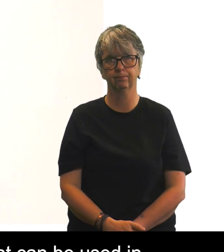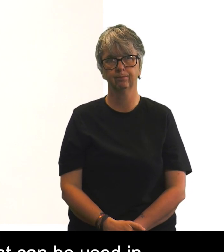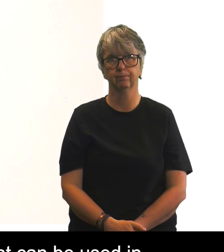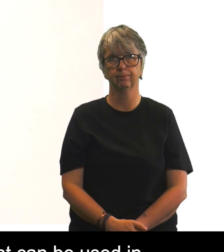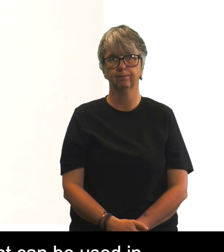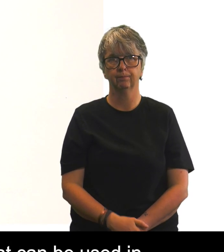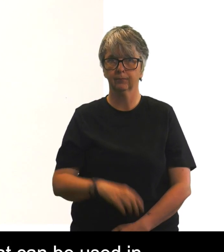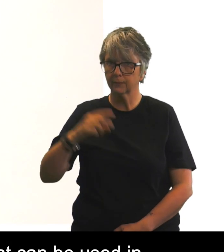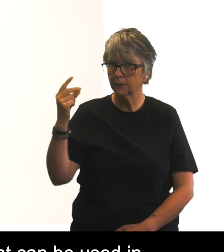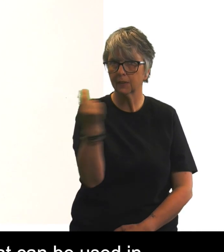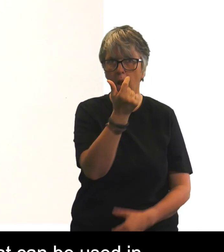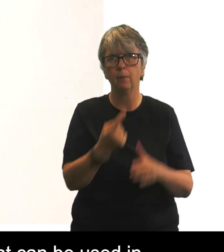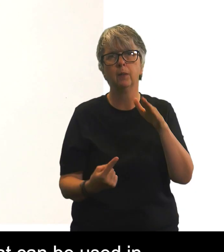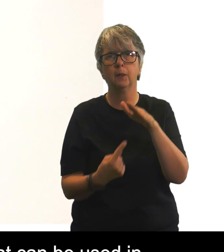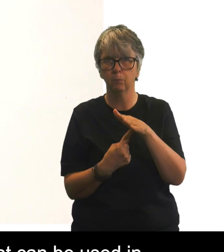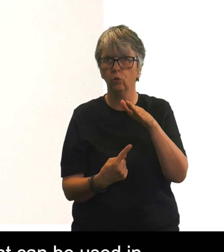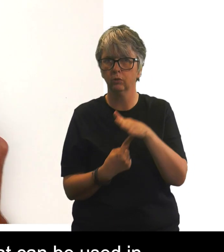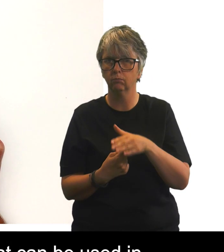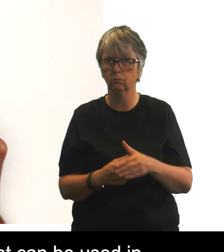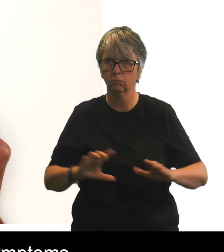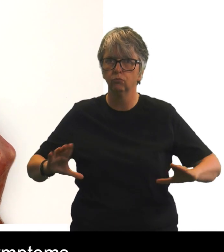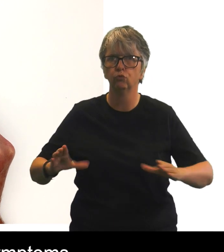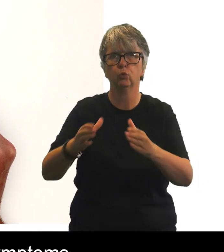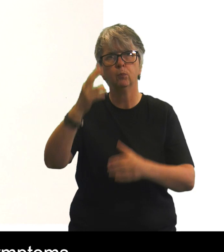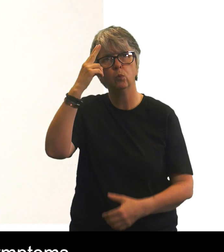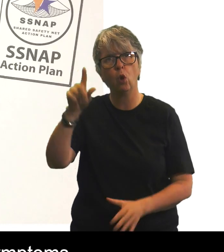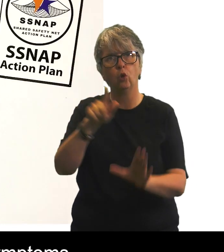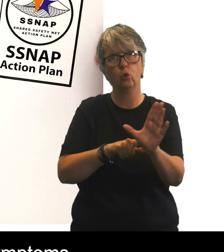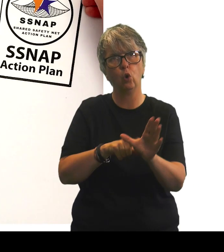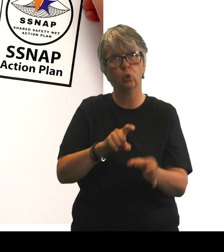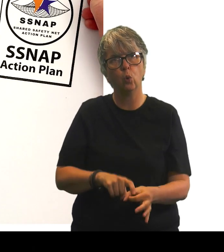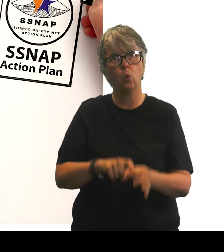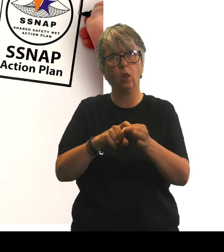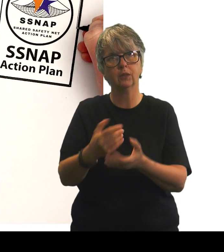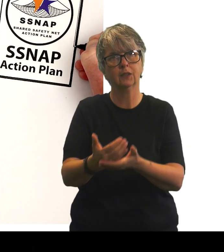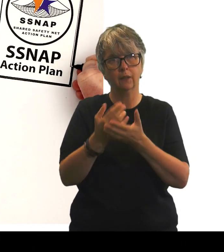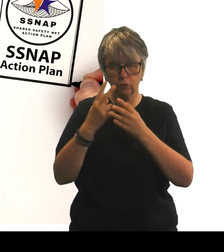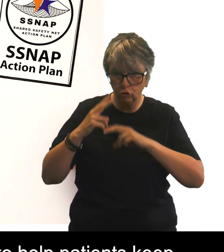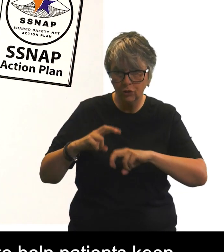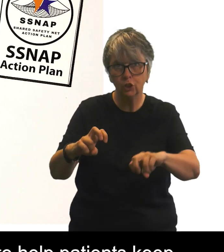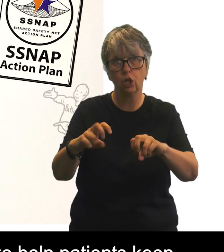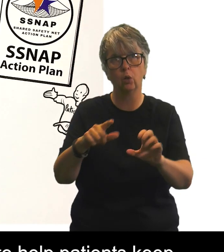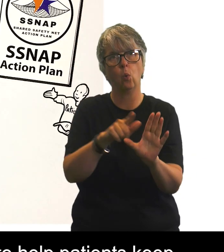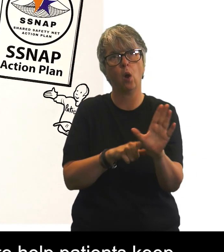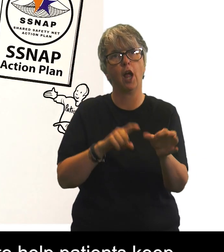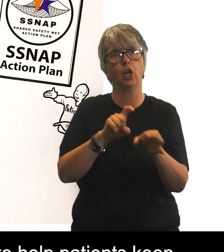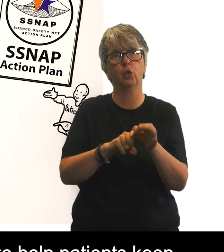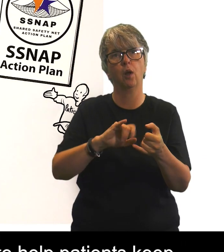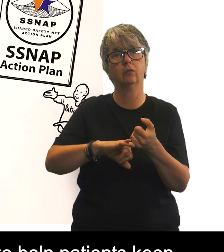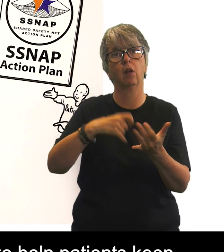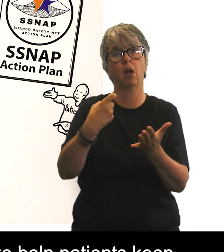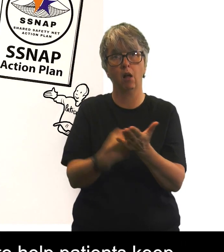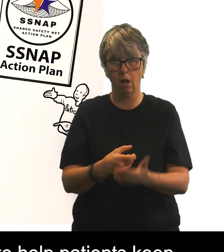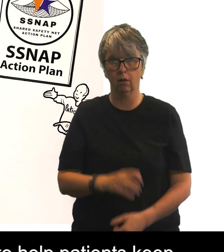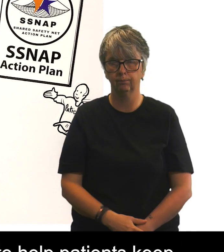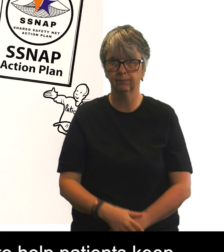general practice consultations when it is not clear what might be causing symptoms. SNAP creates a